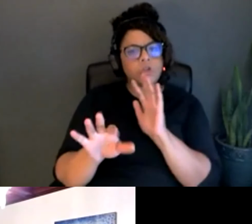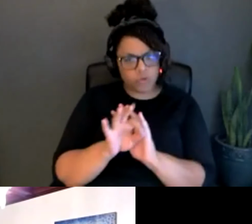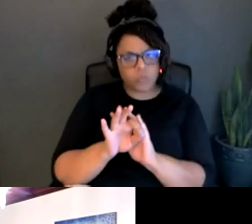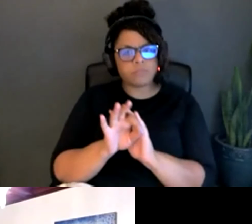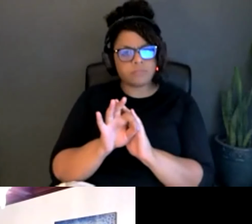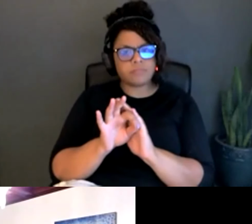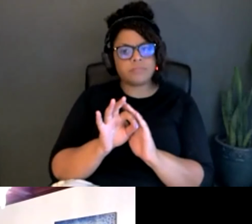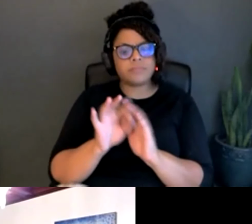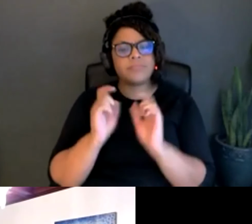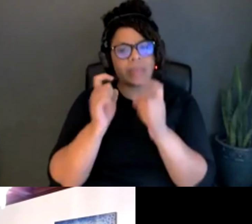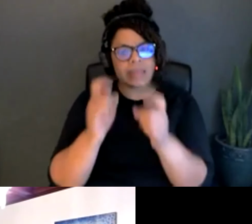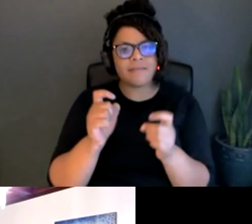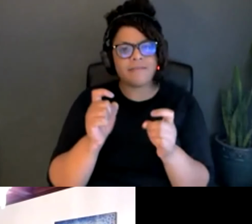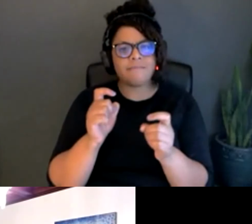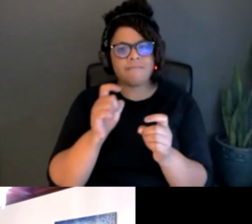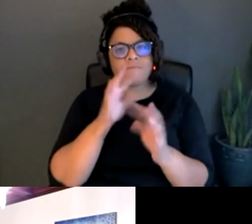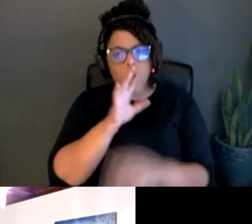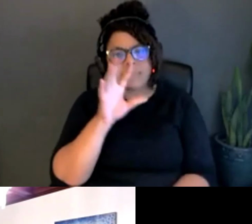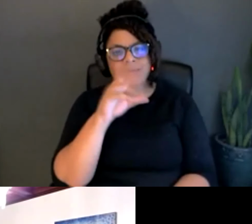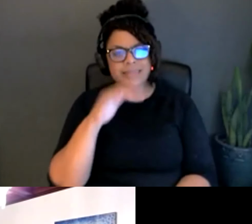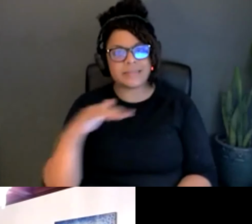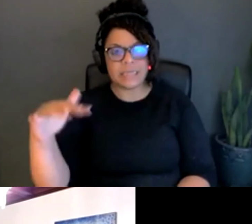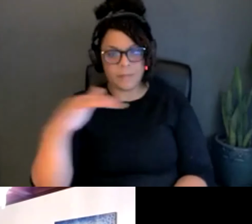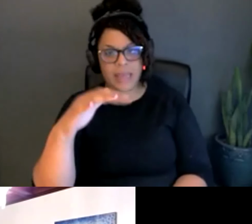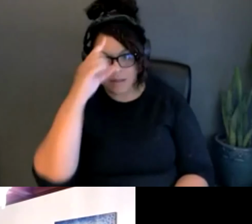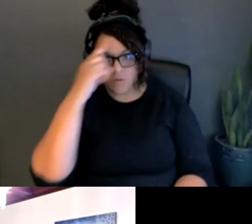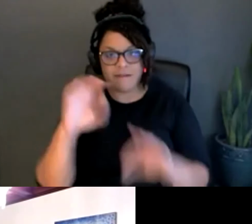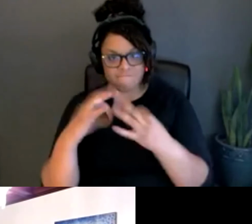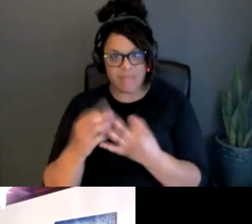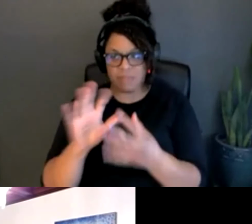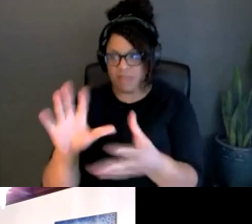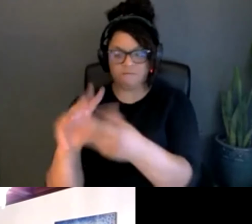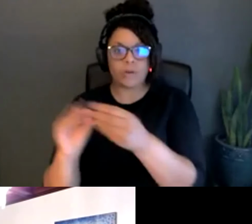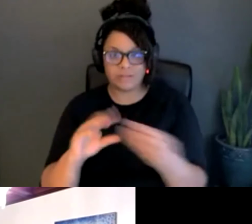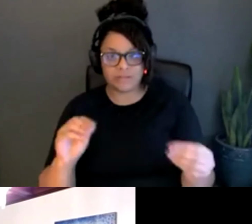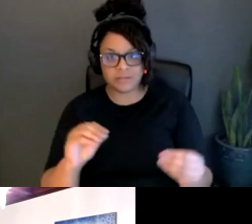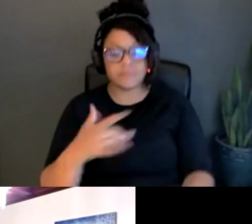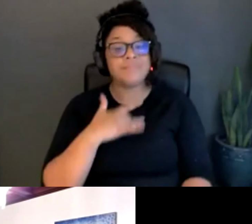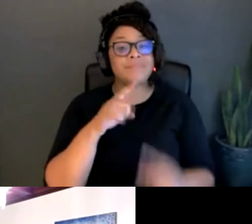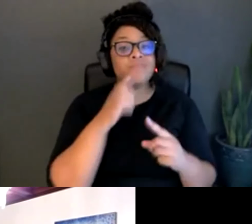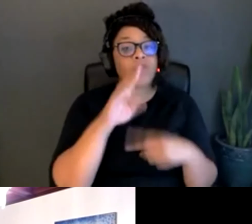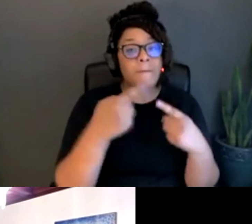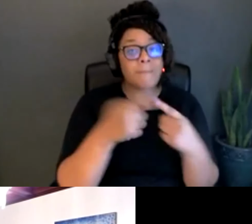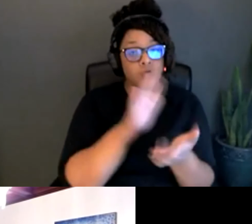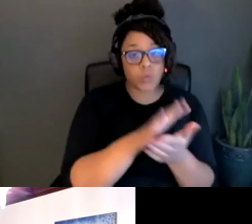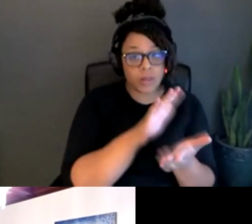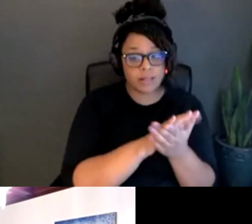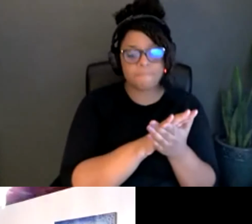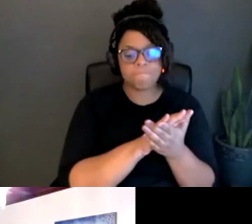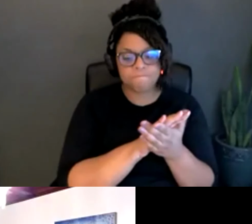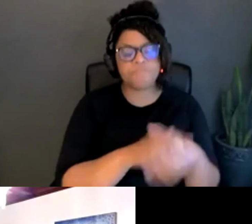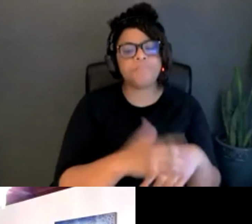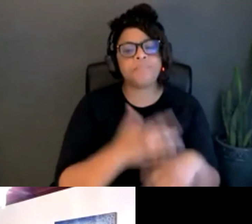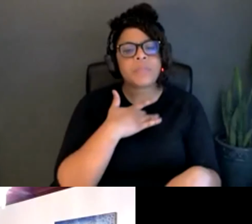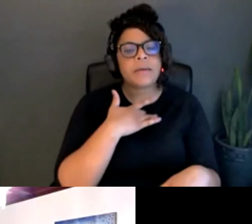give space and opportunity for the voices of families. Because often when we talk about schools, often what we